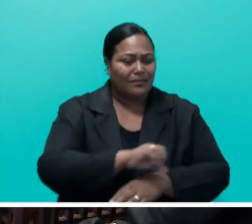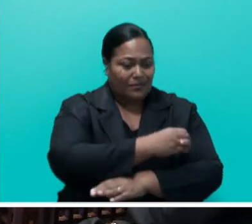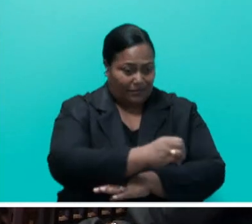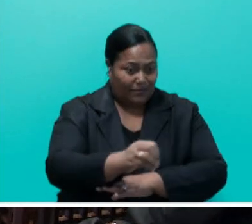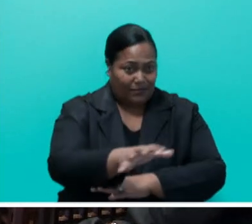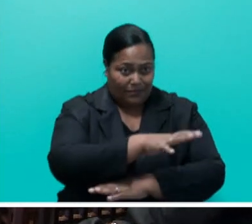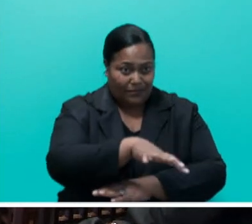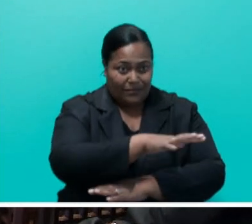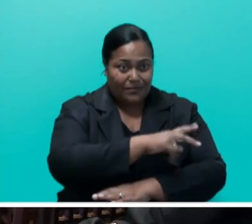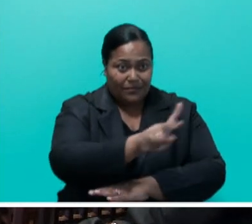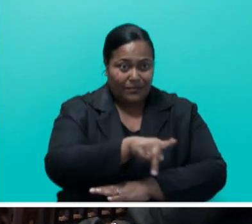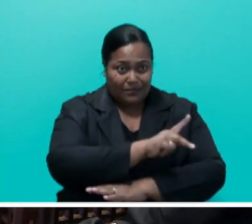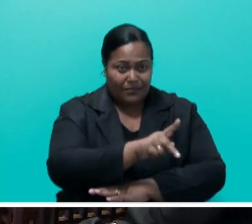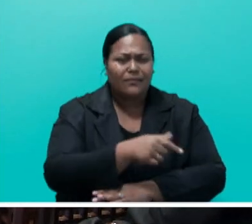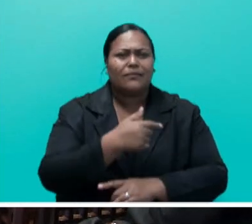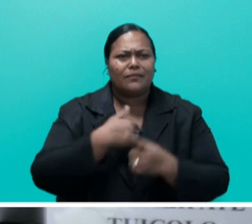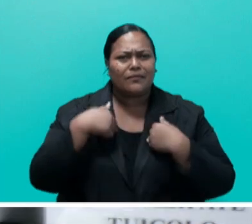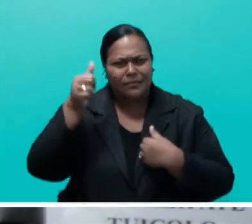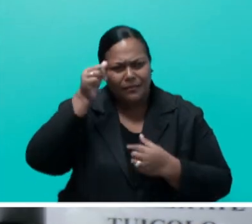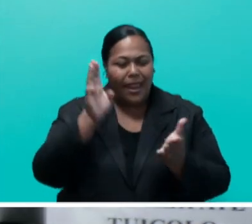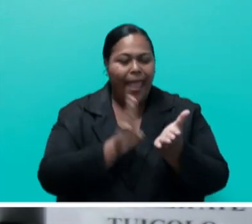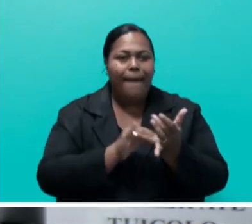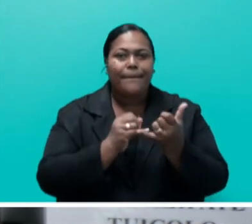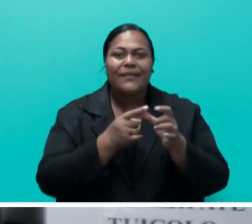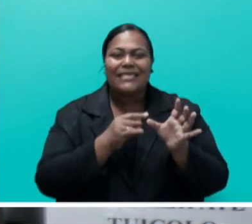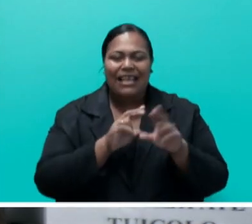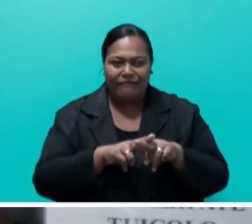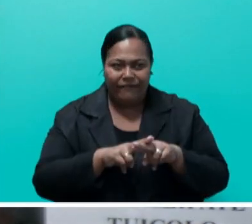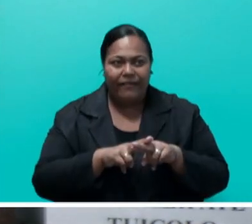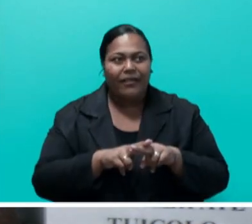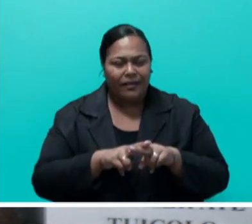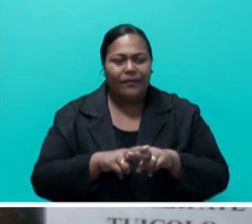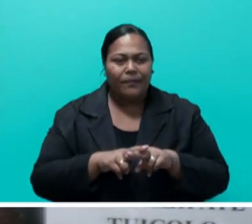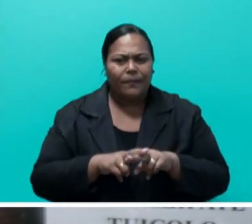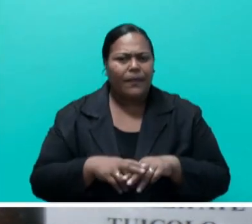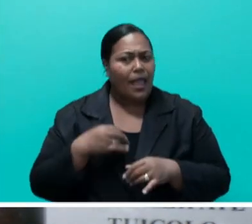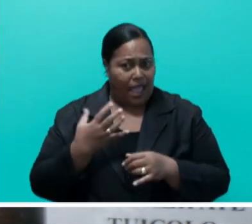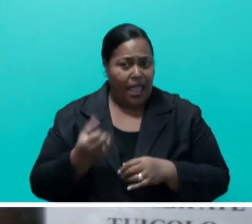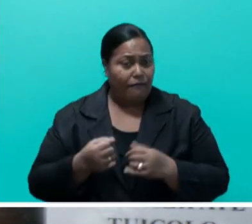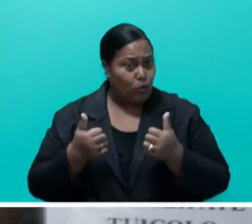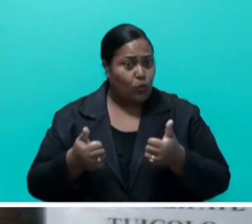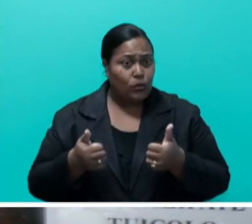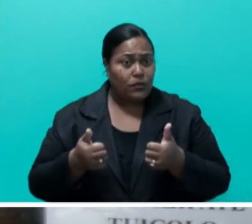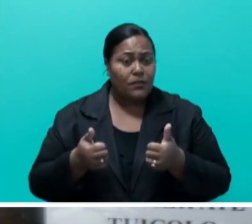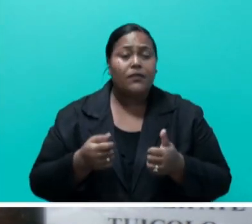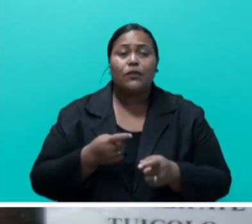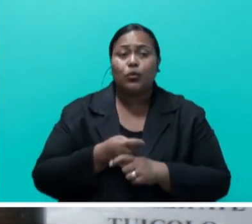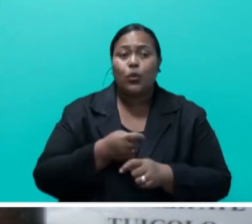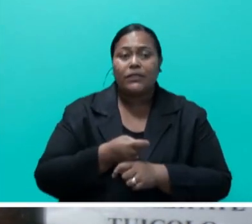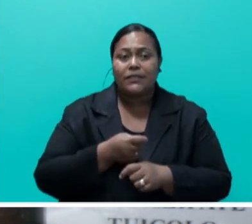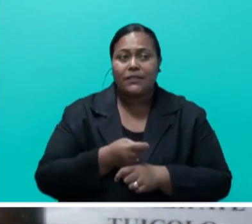and we know that MSF has very advanced tools, MSF. How are you utilizing the tools like